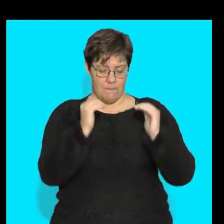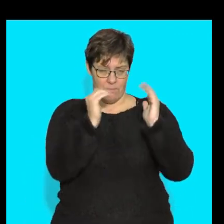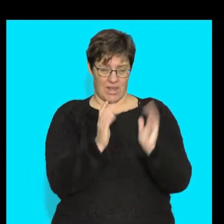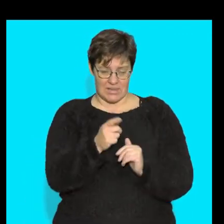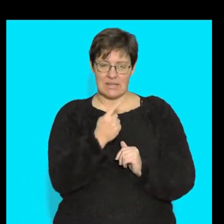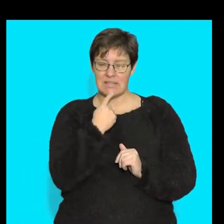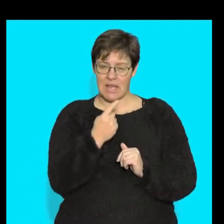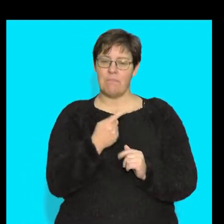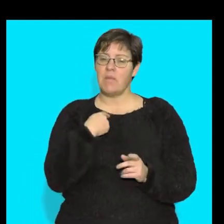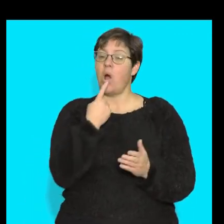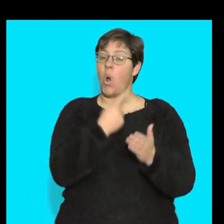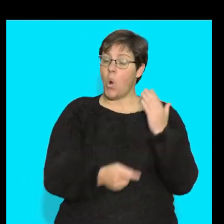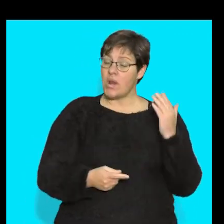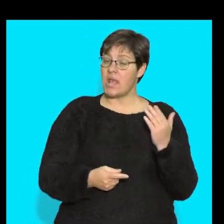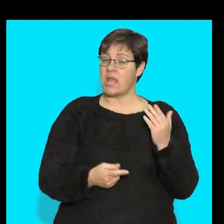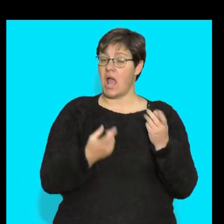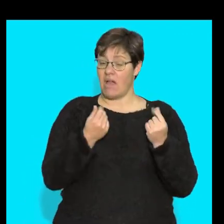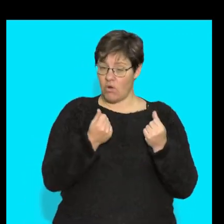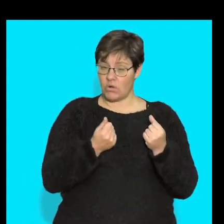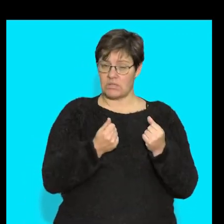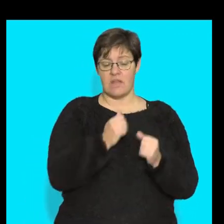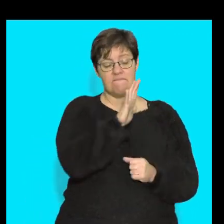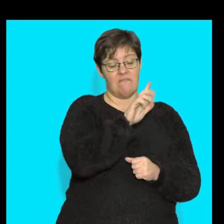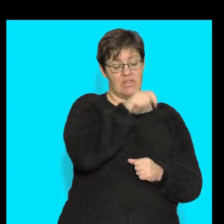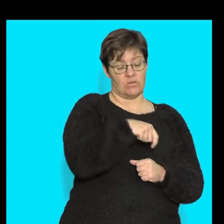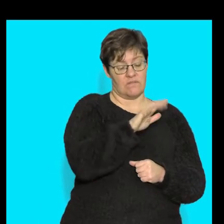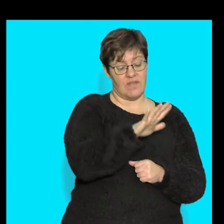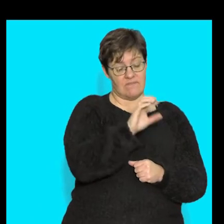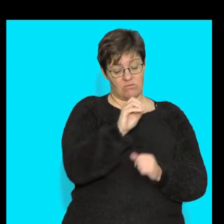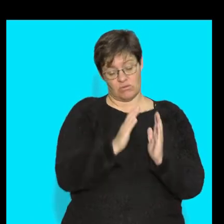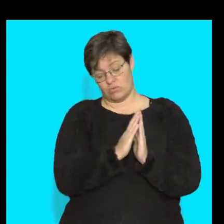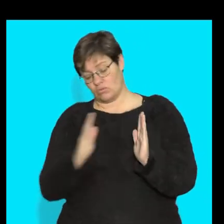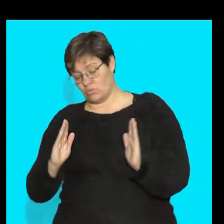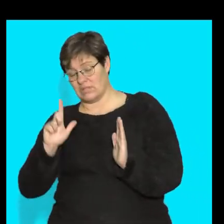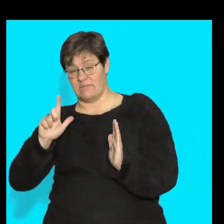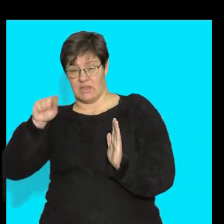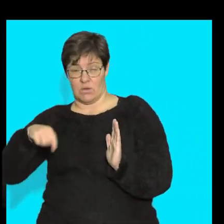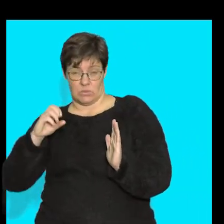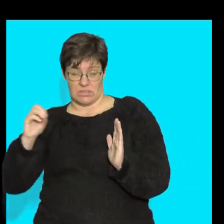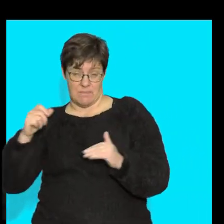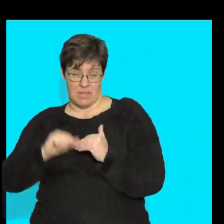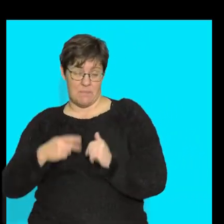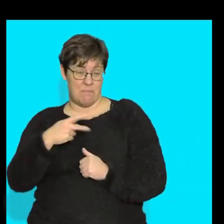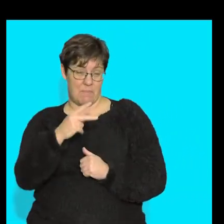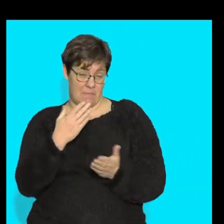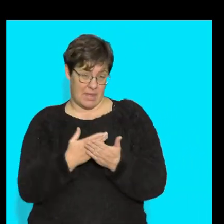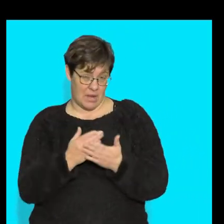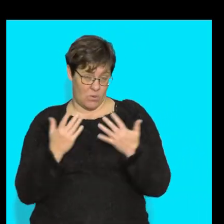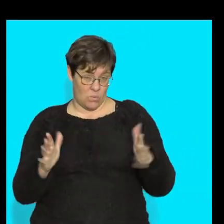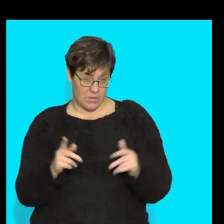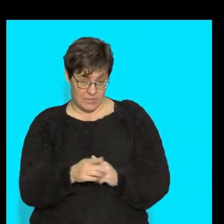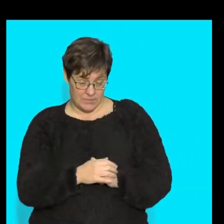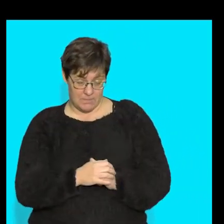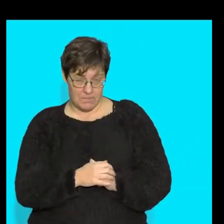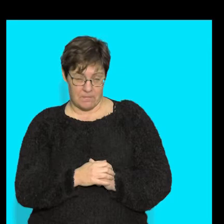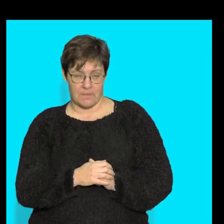bracket, right? She said I can only afford 5.5 to 7,000. So we're going to try and